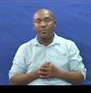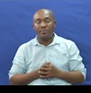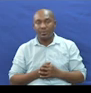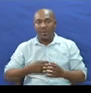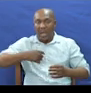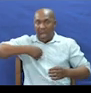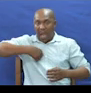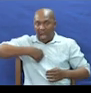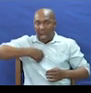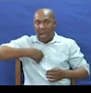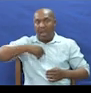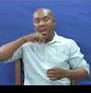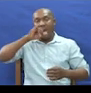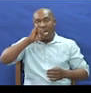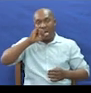I will go